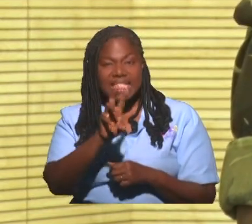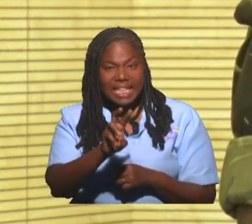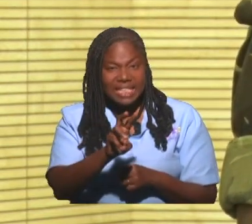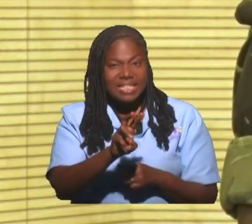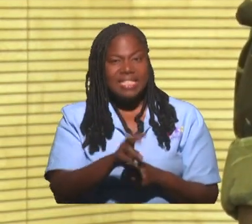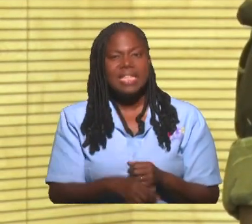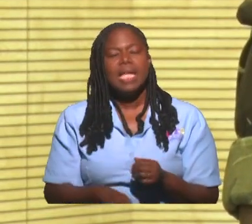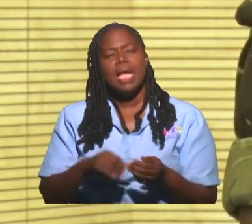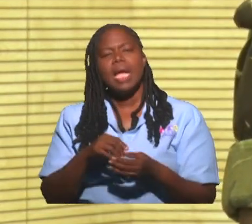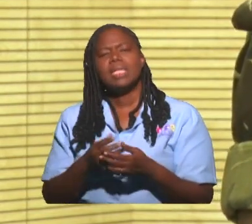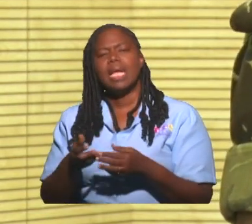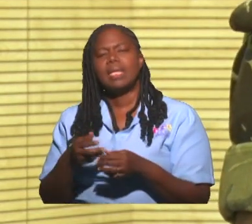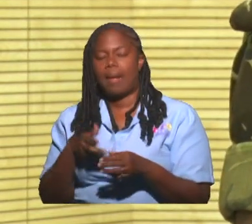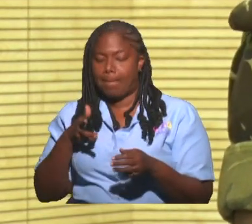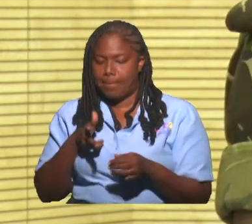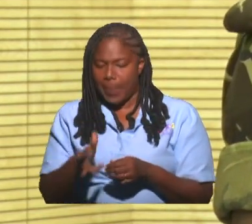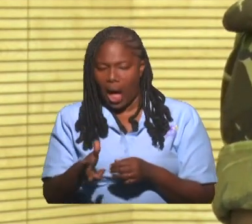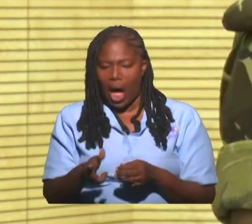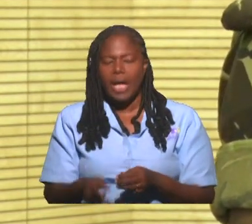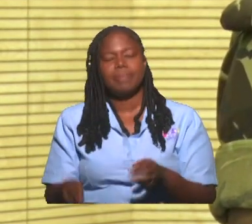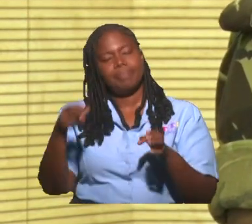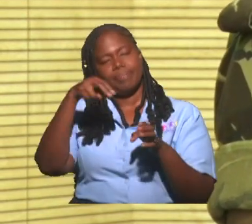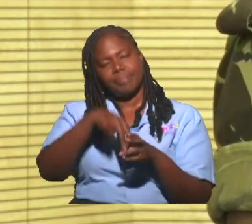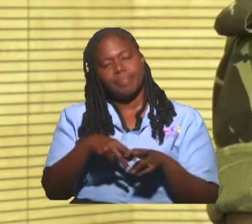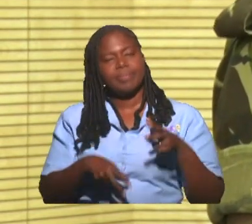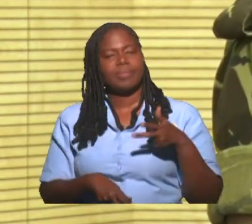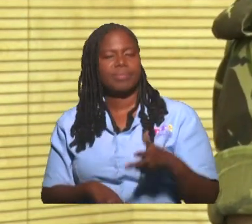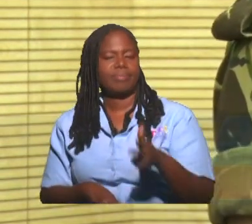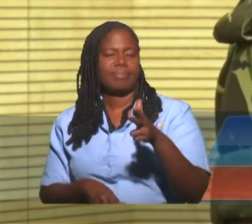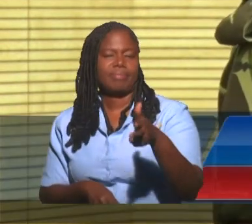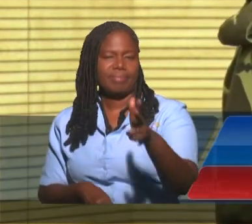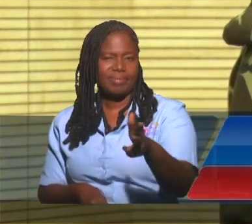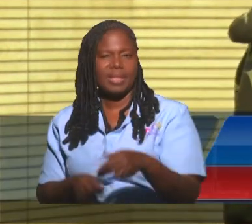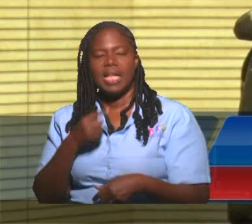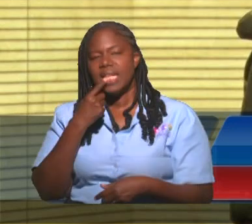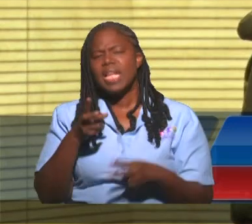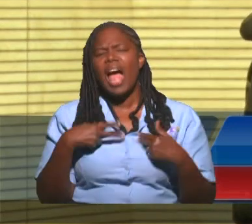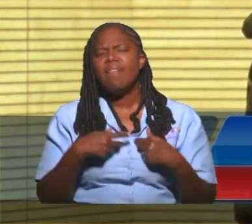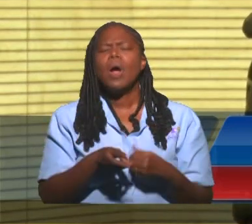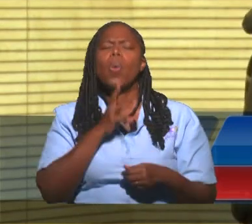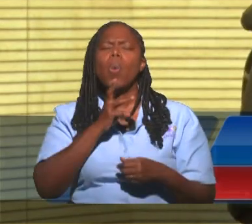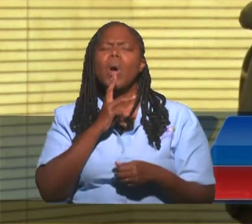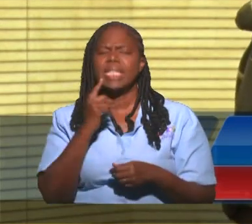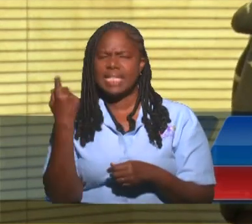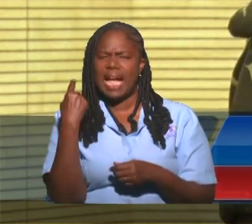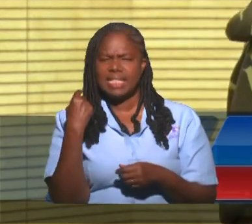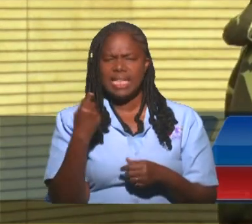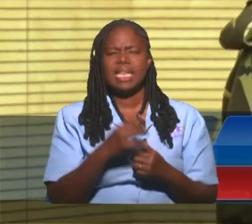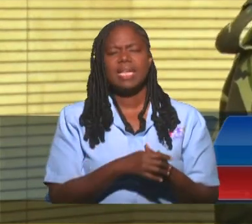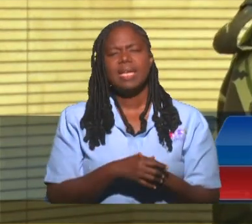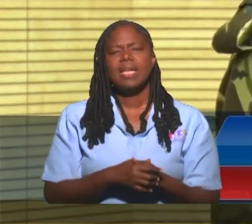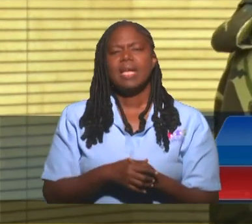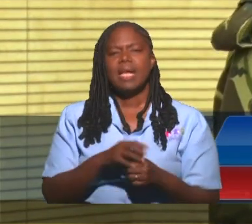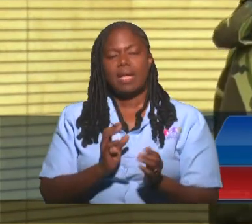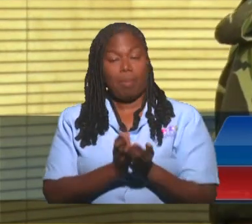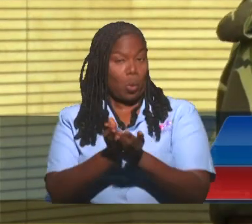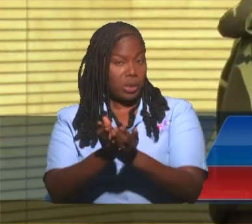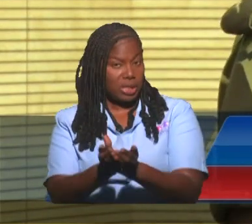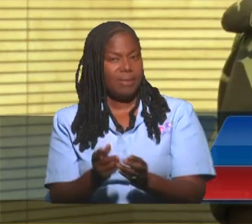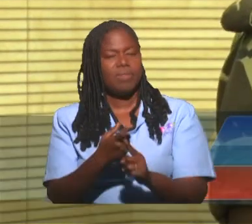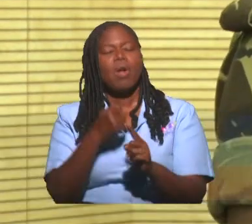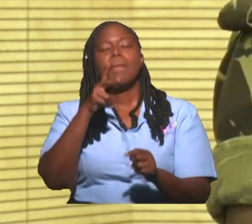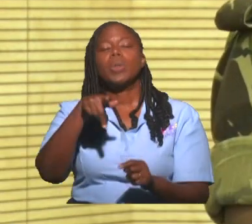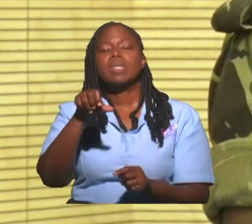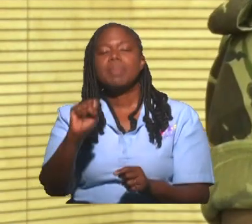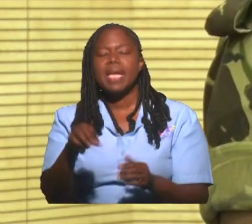park and ride service, you'll have the water taxi that will bring persons who want to use the water taxi from Port of Spain to